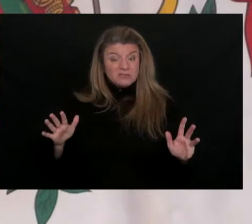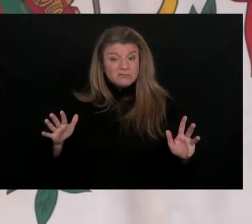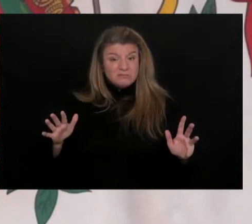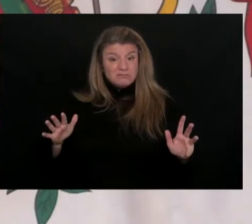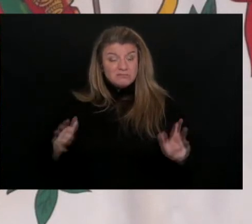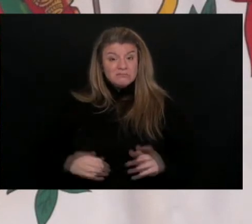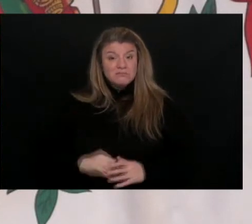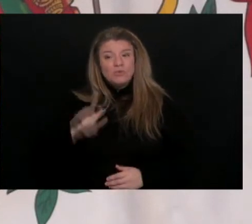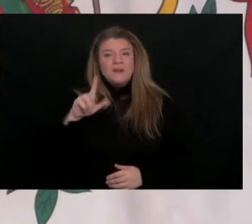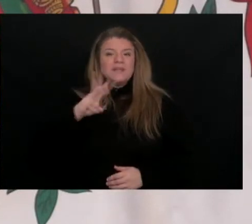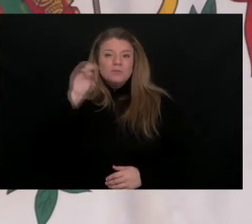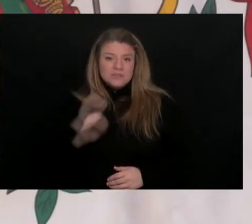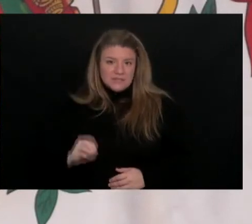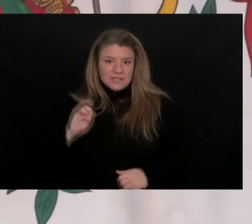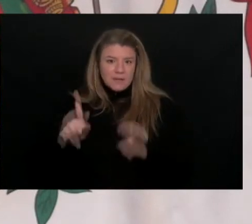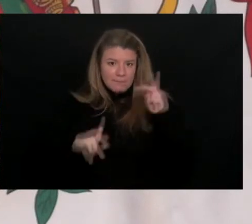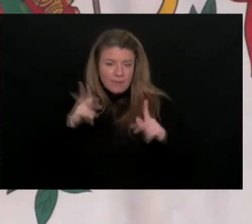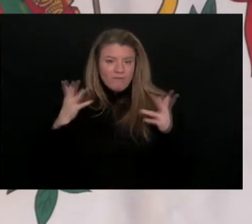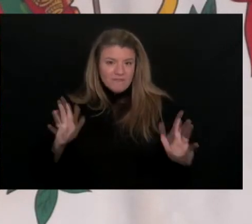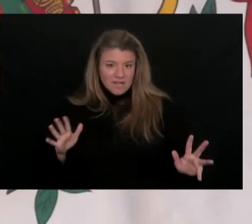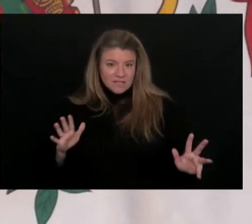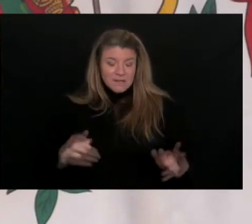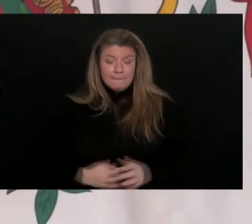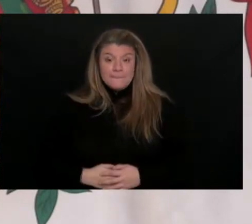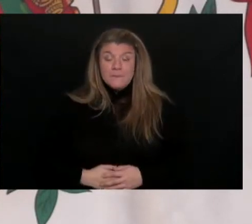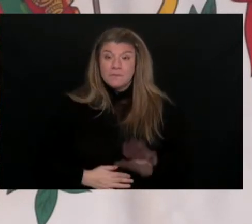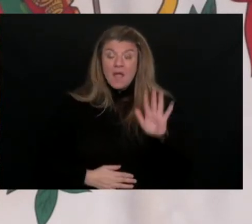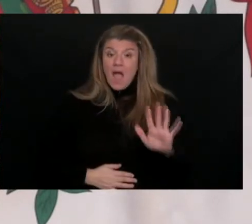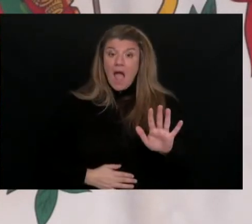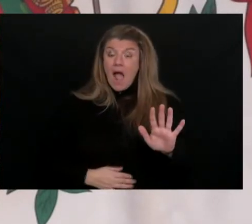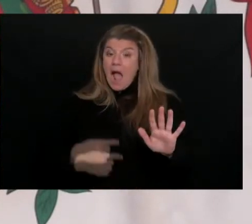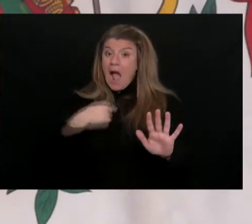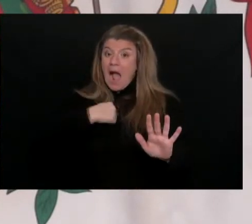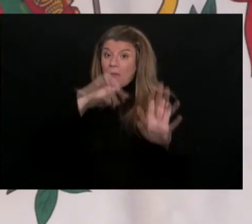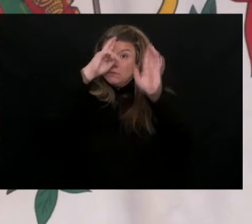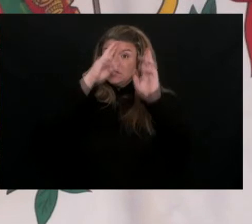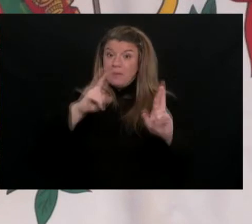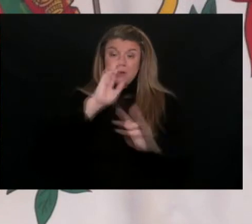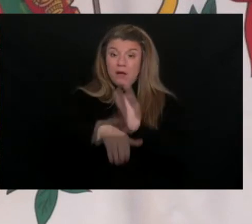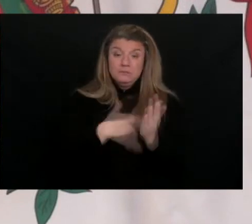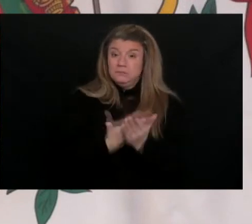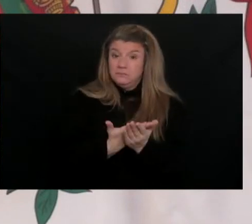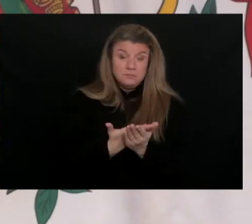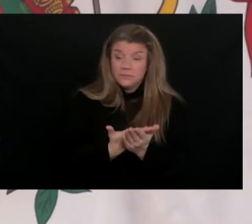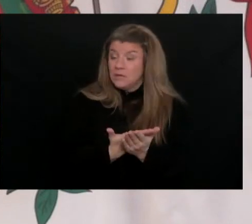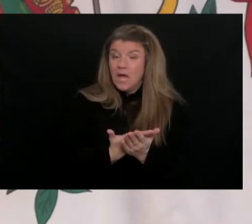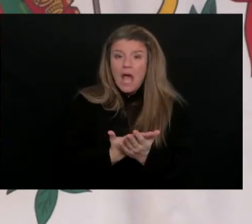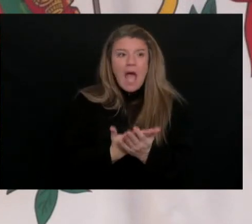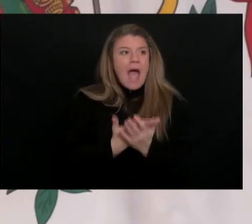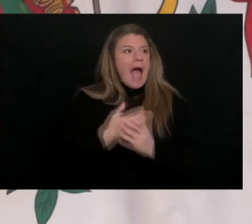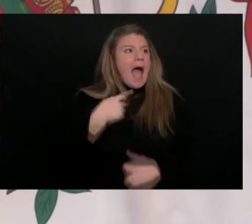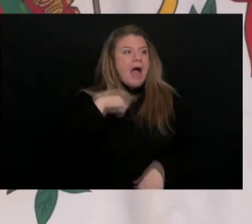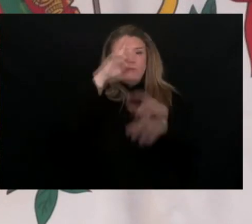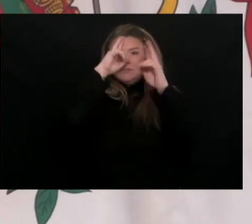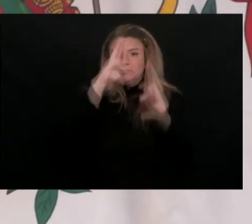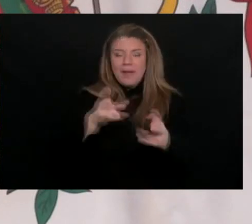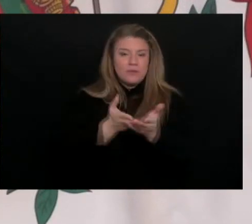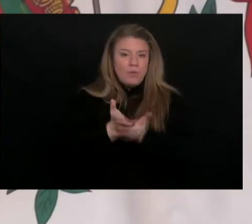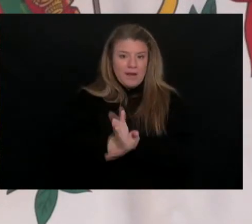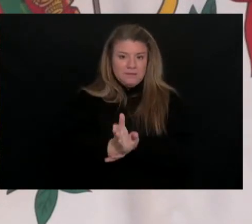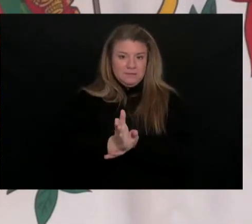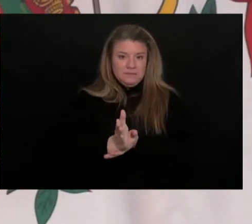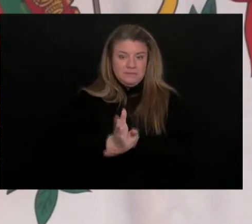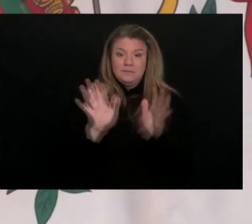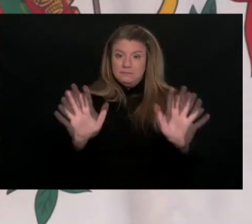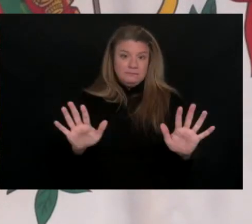Now listen, I'm super respectful of everybody, and I'm super respectful of everybody's rights. There's no